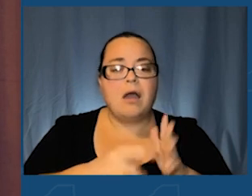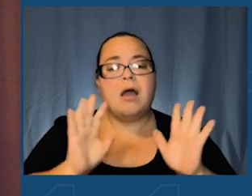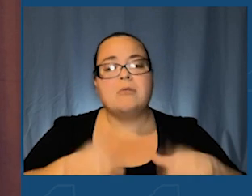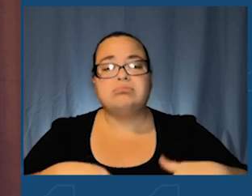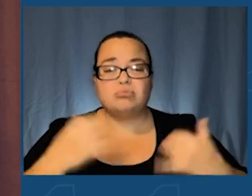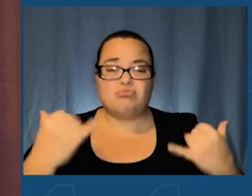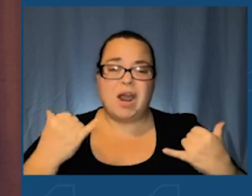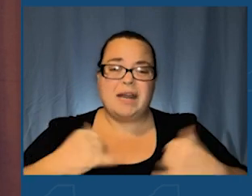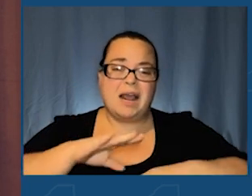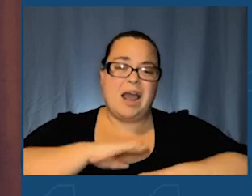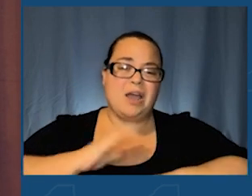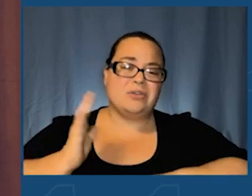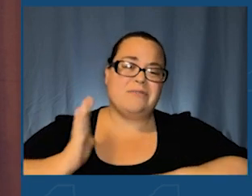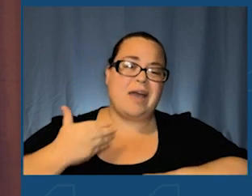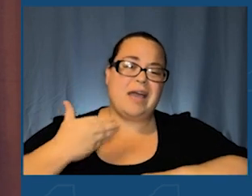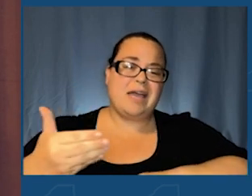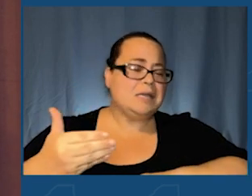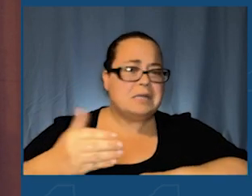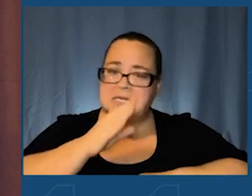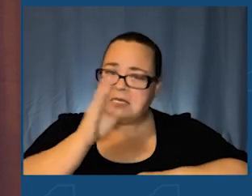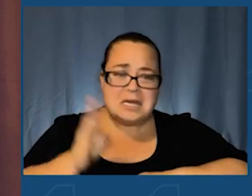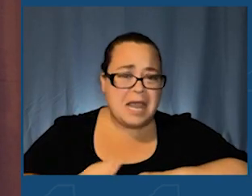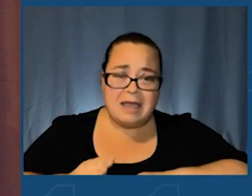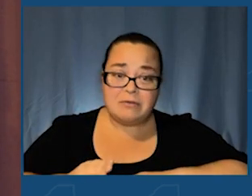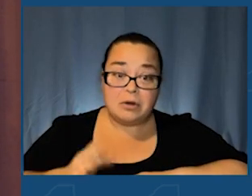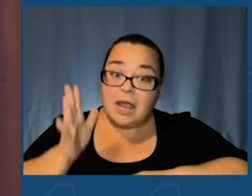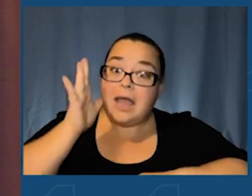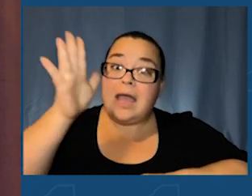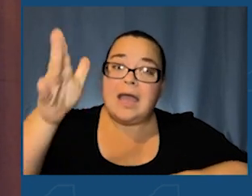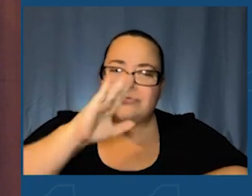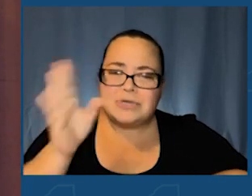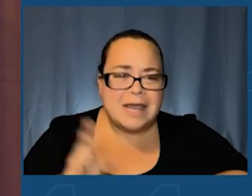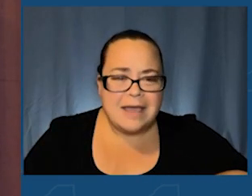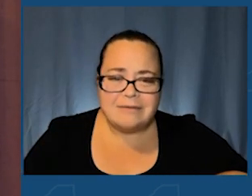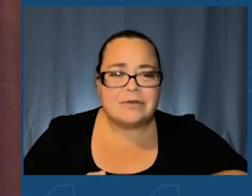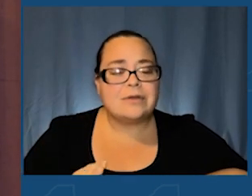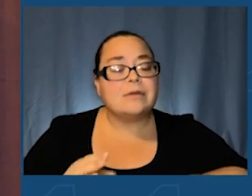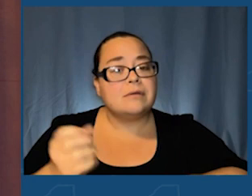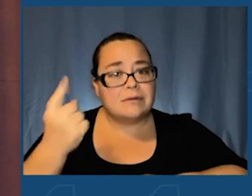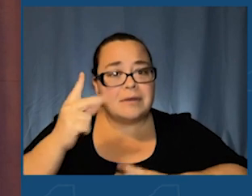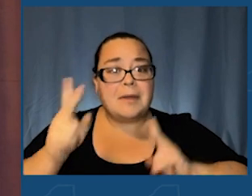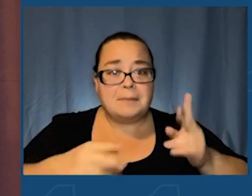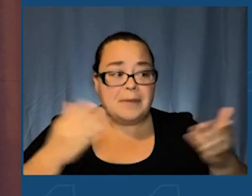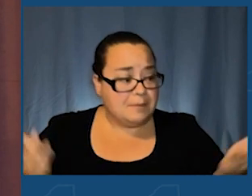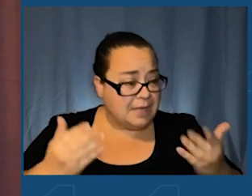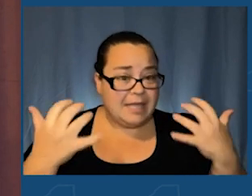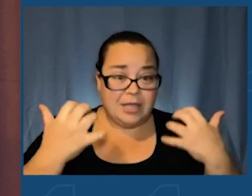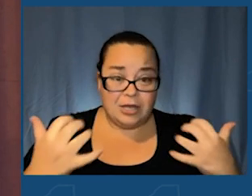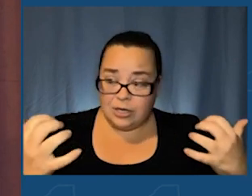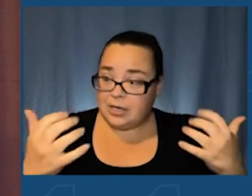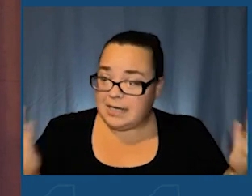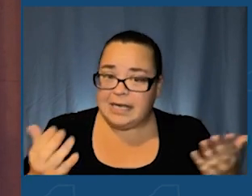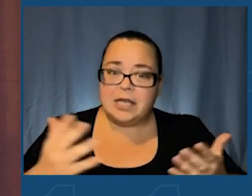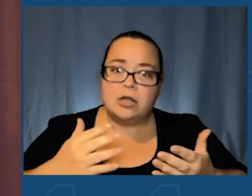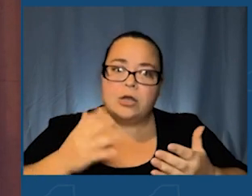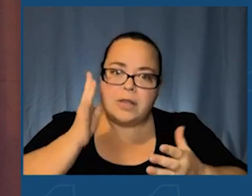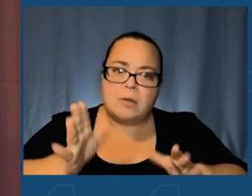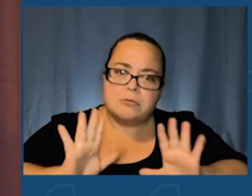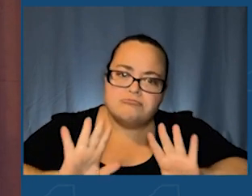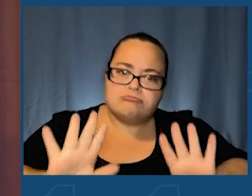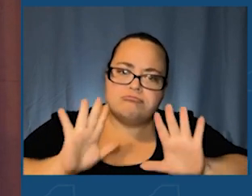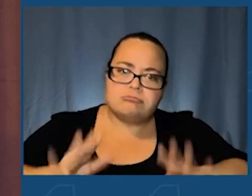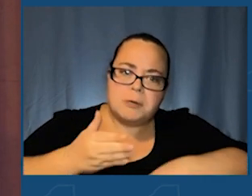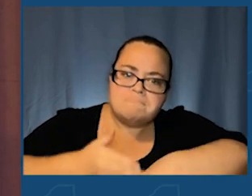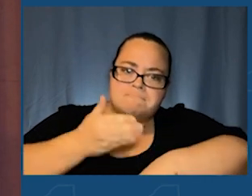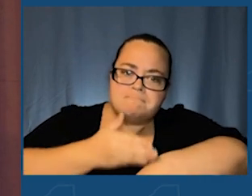been, never will be. But it's because of people, committed people in this room, that will always push us forward. That's what we need to be teaching